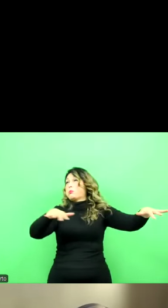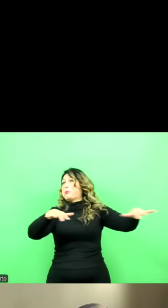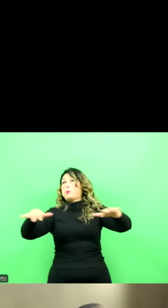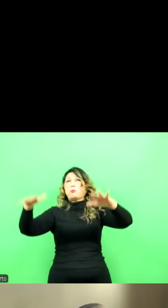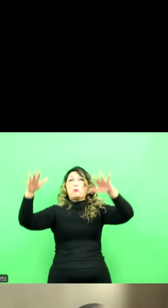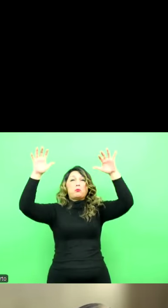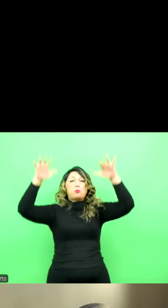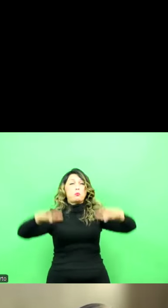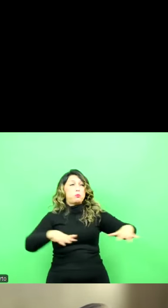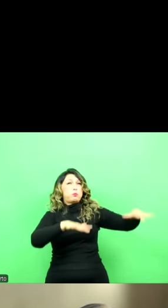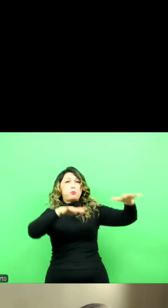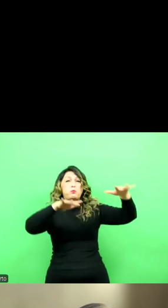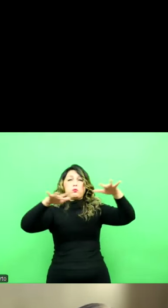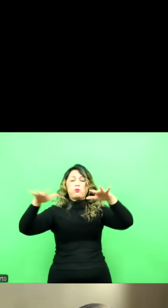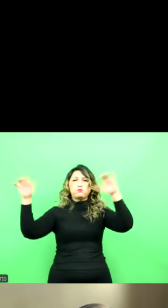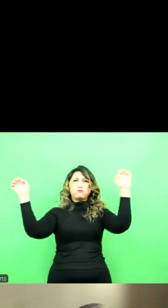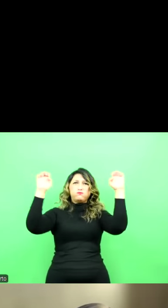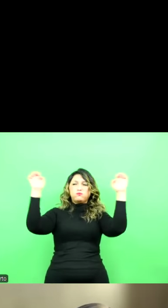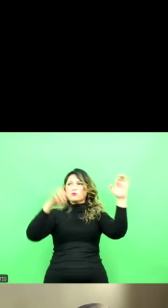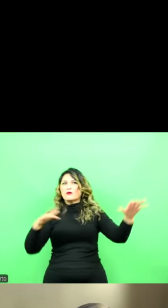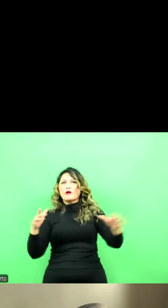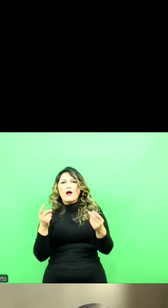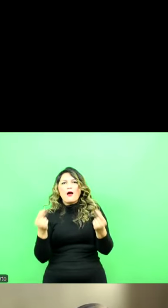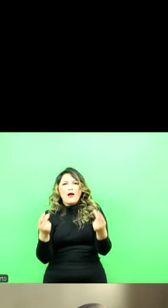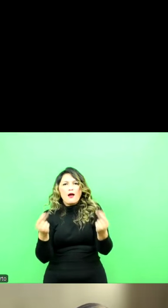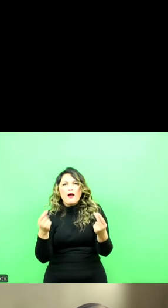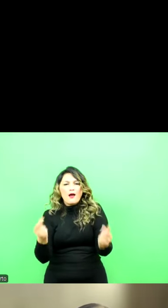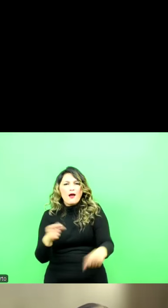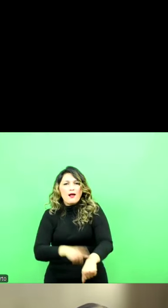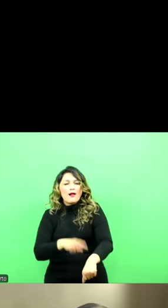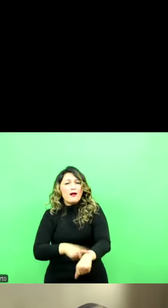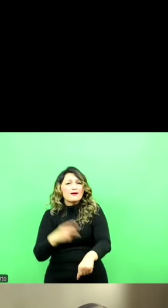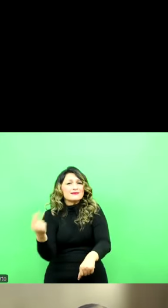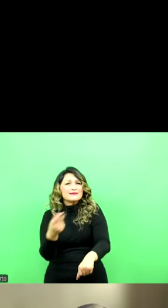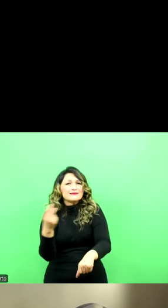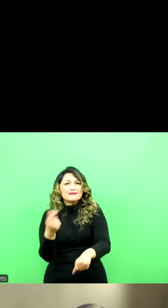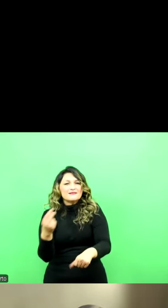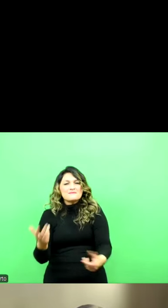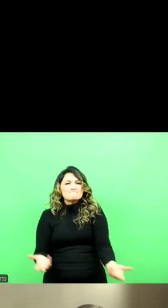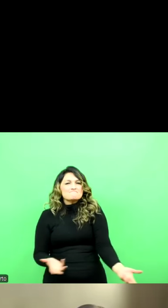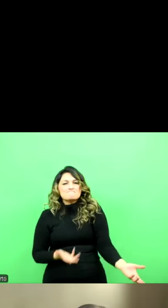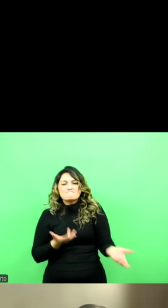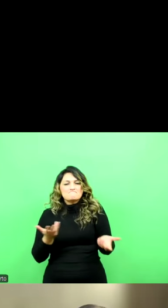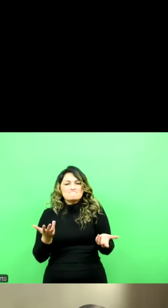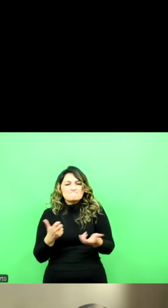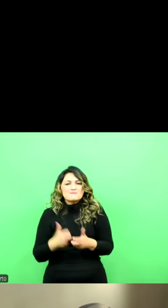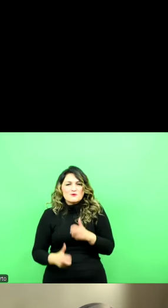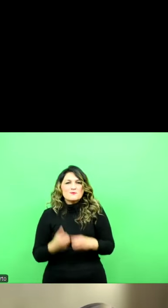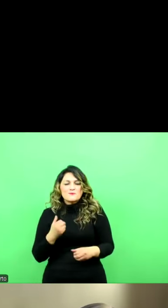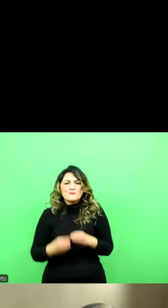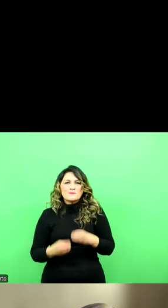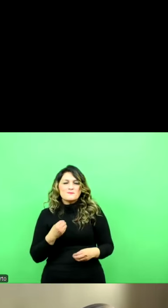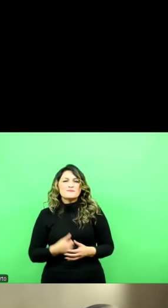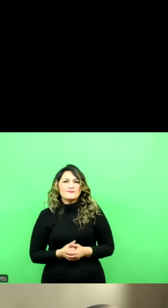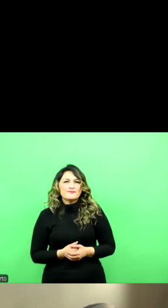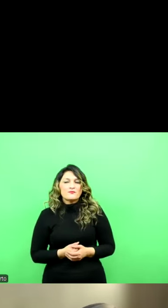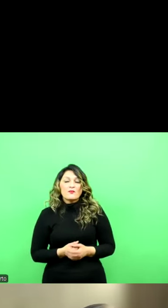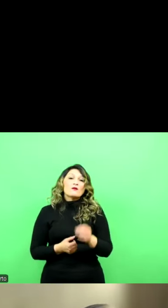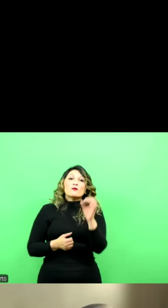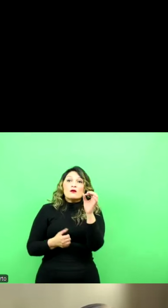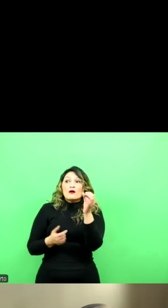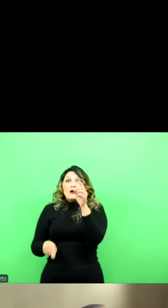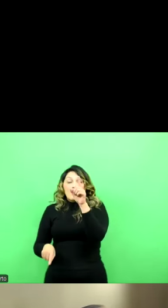to help with individuals who have mobility challenges. And then, of course, in